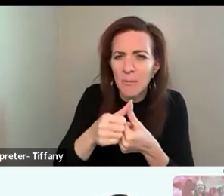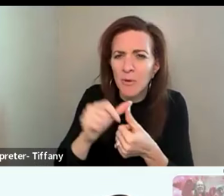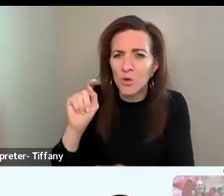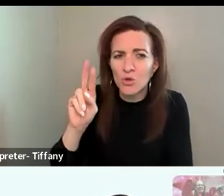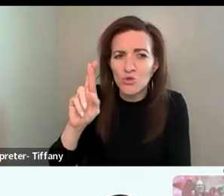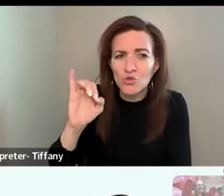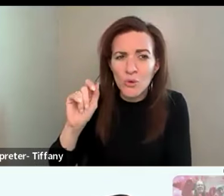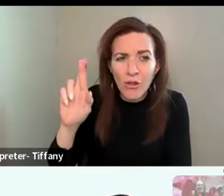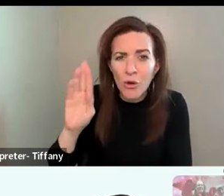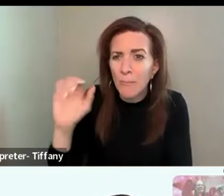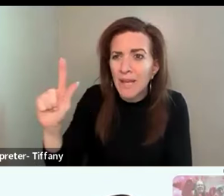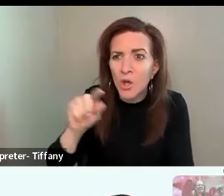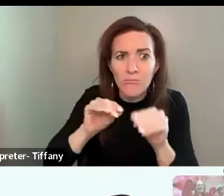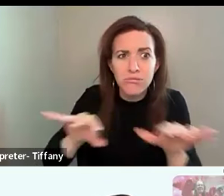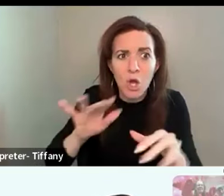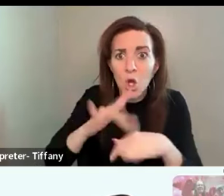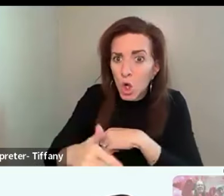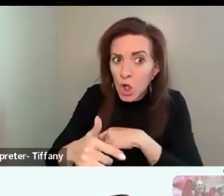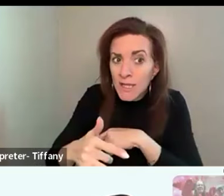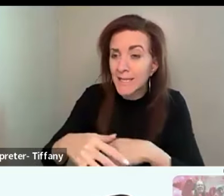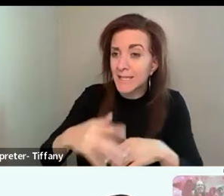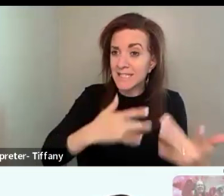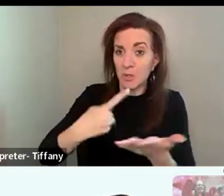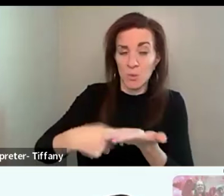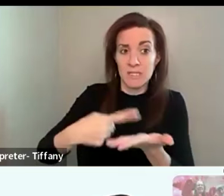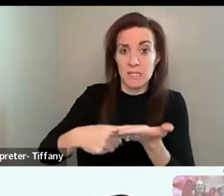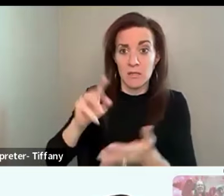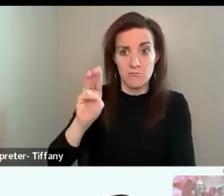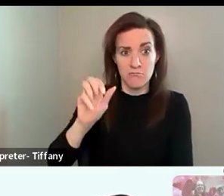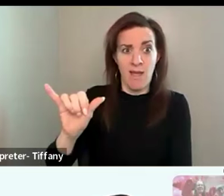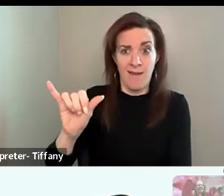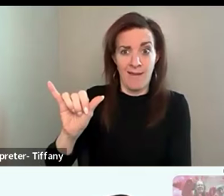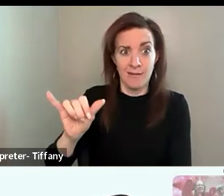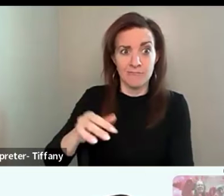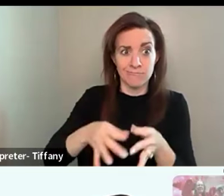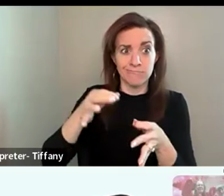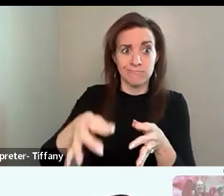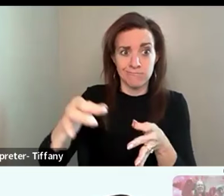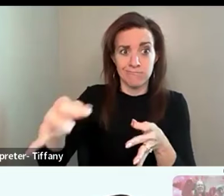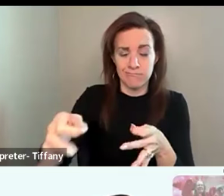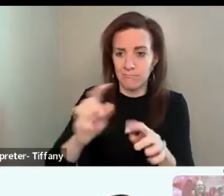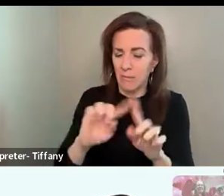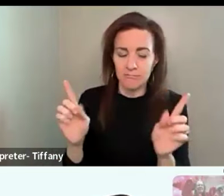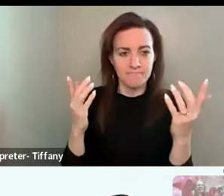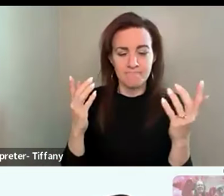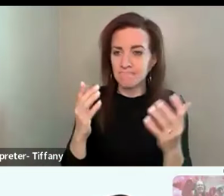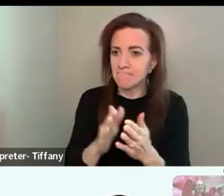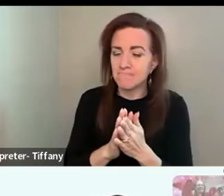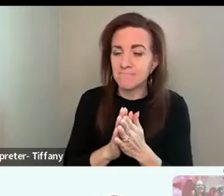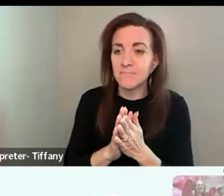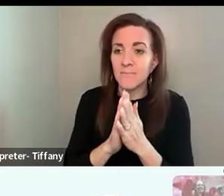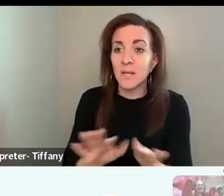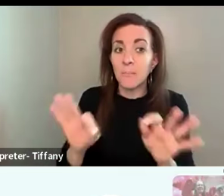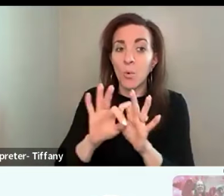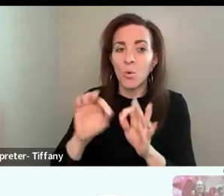released this early. Typically, we're having these discussions in the month of May. But I want to hit on some major trailer